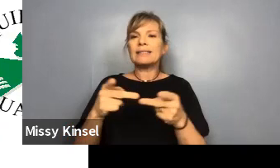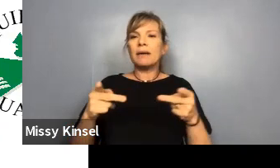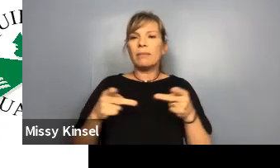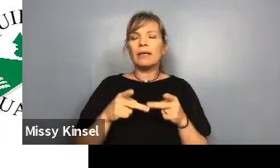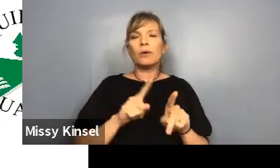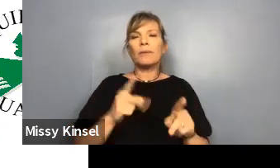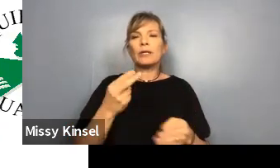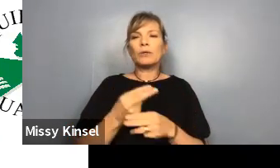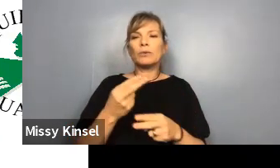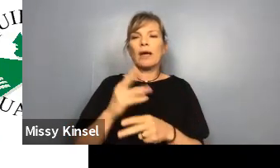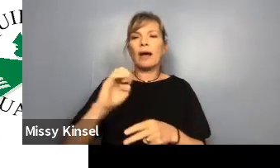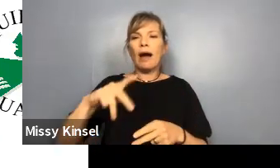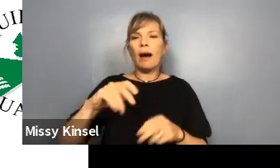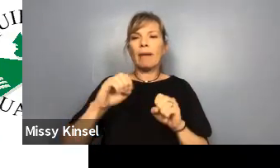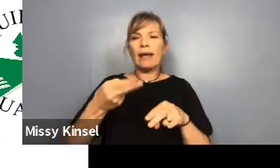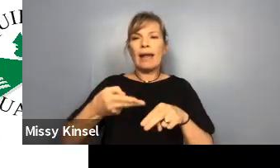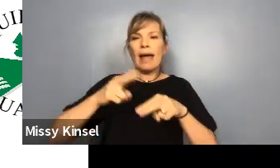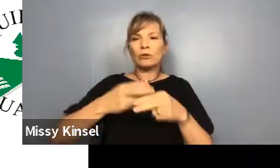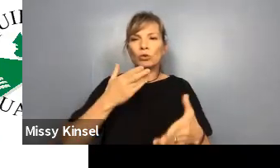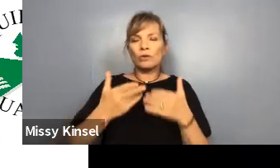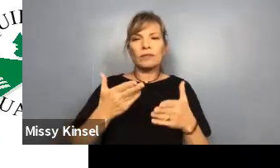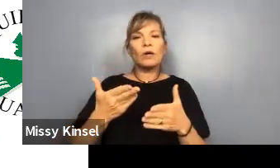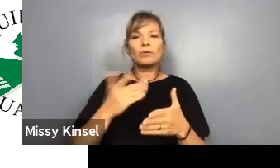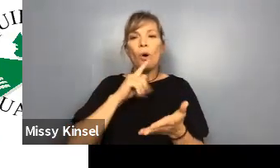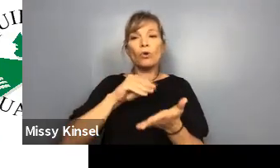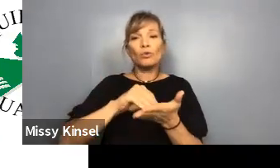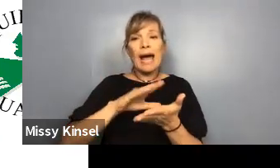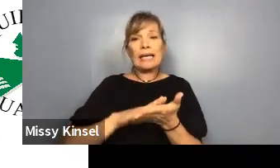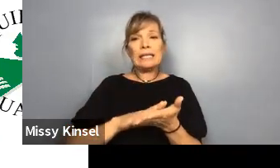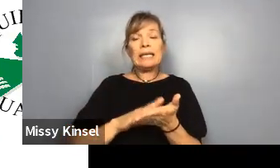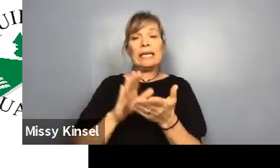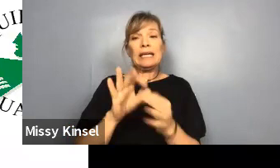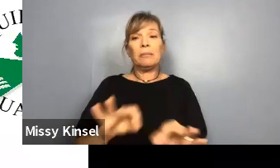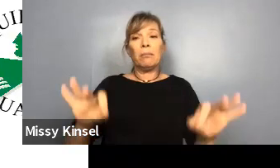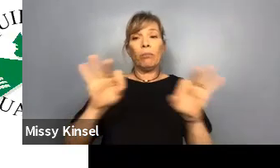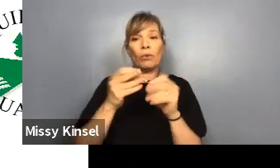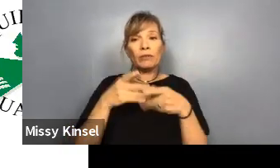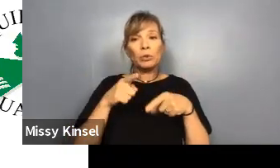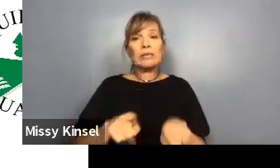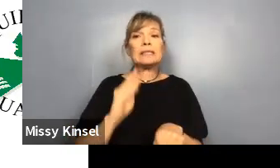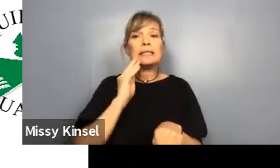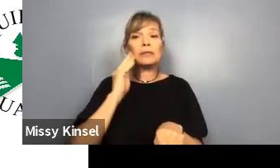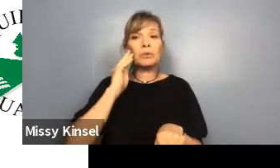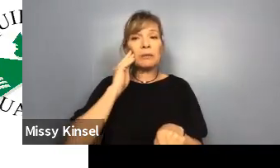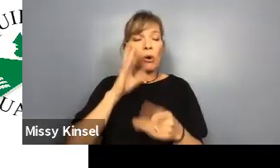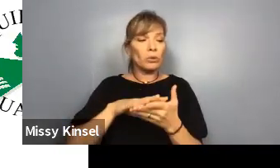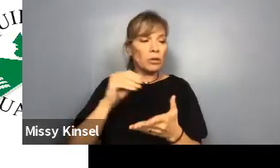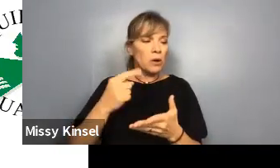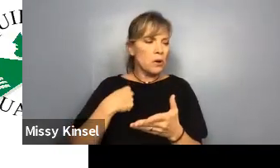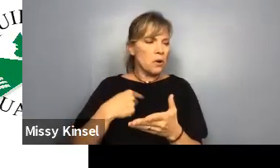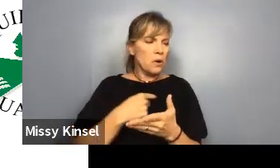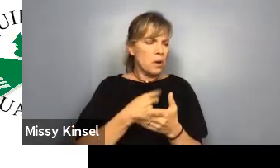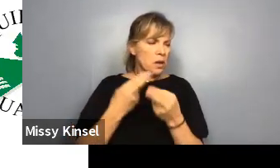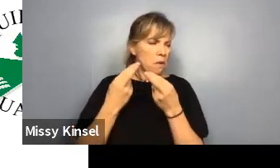education. So tracking important information during remote learning. We recommend that